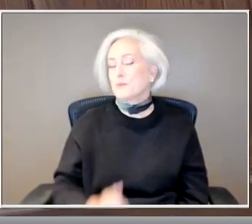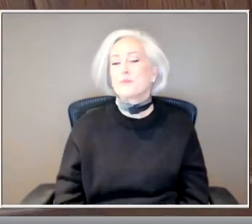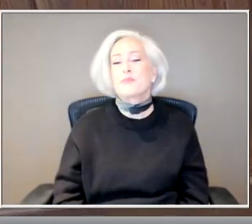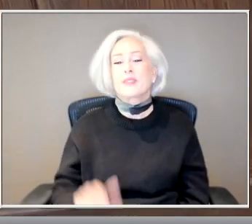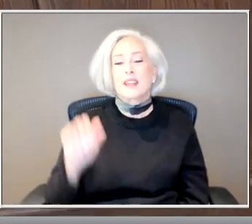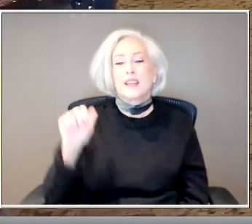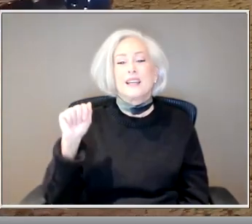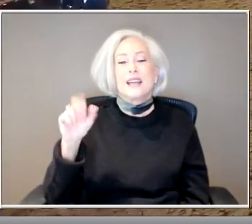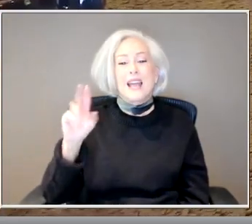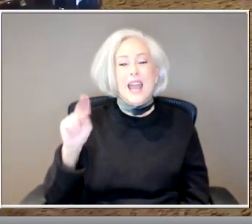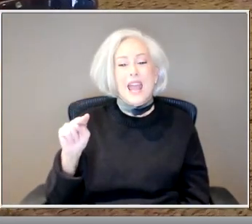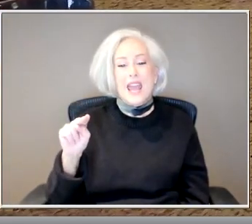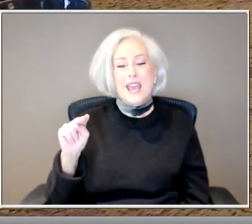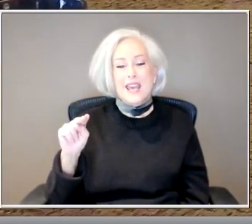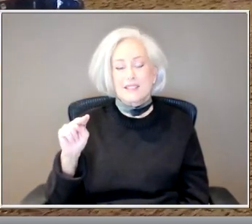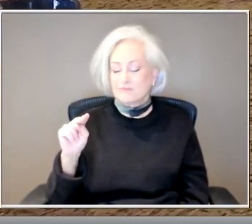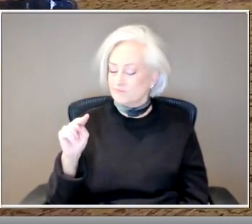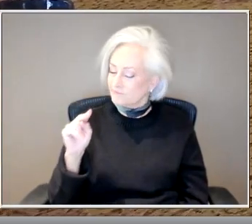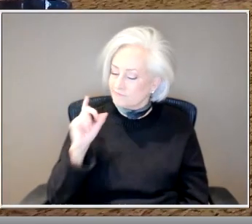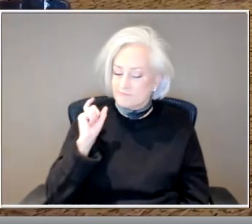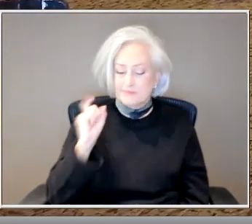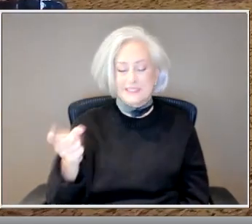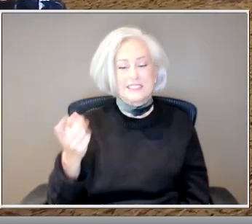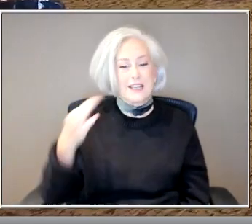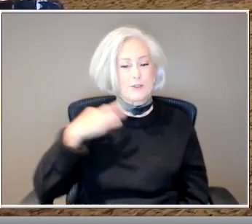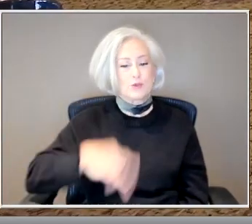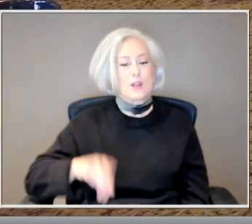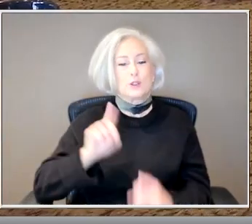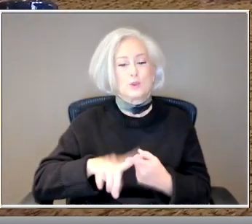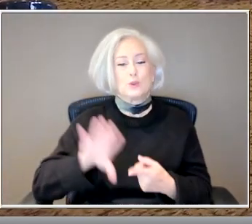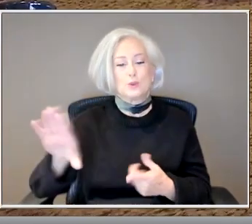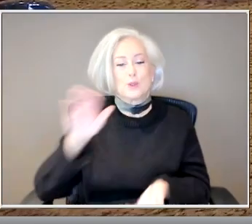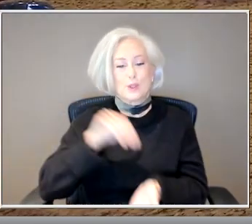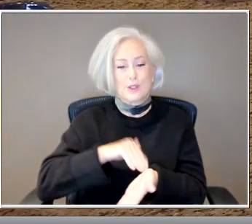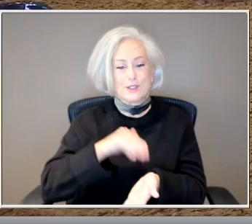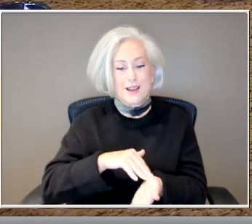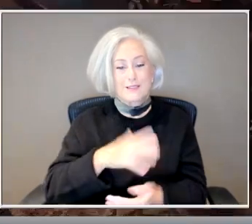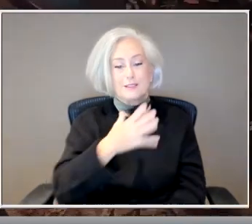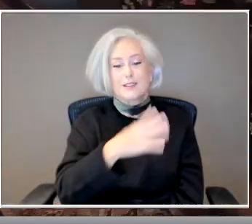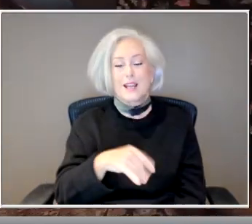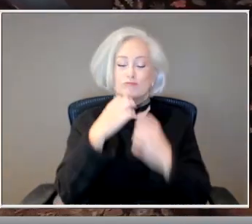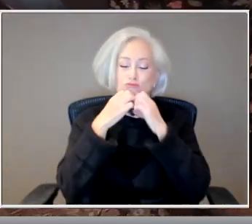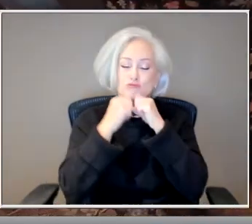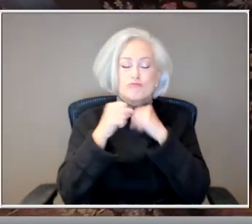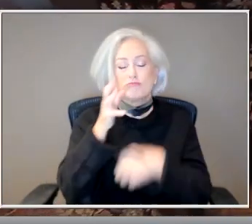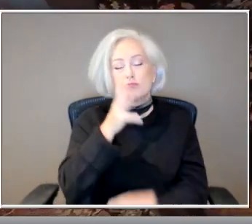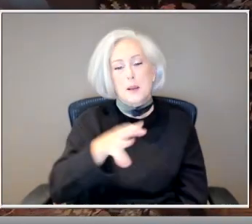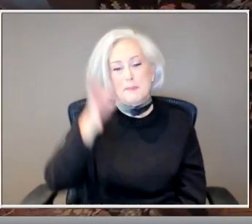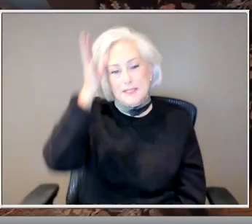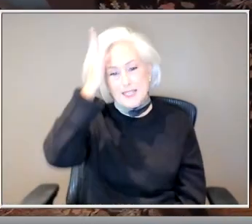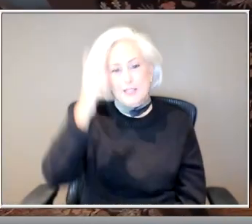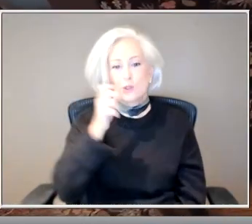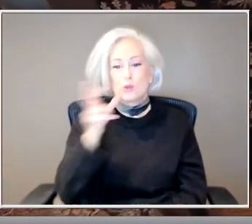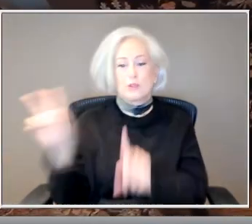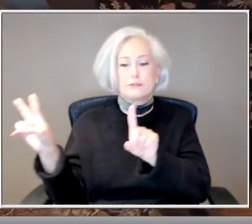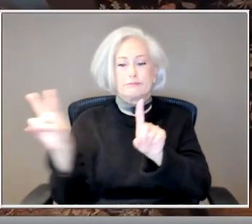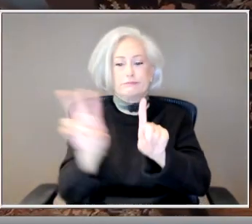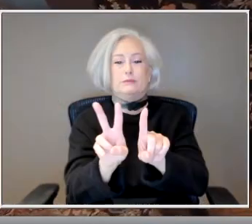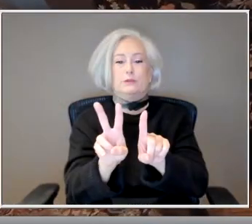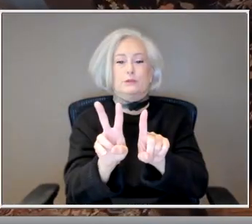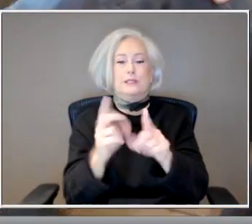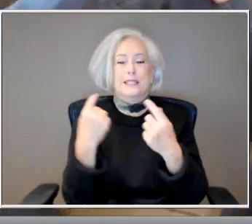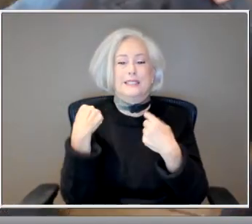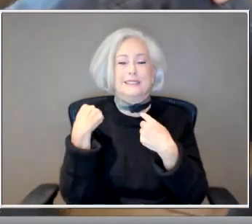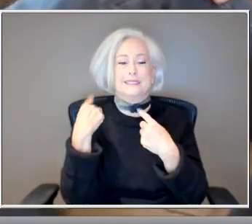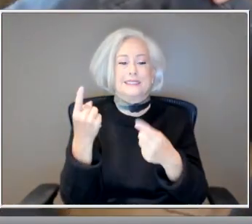right back to her team of doctors and, of course, her beloved mom and dad, who've been by her side since the day she was